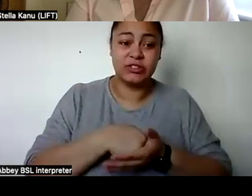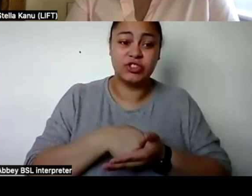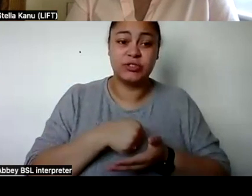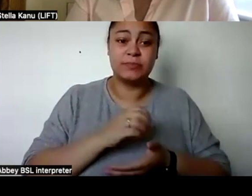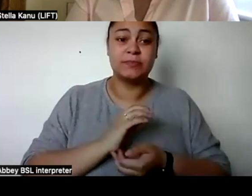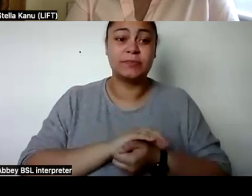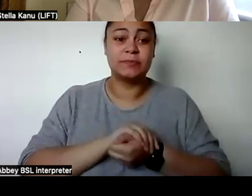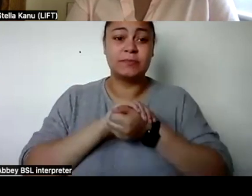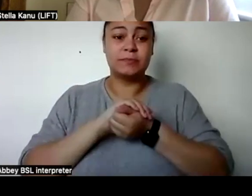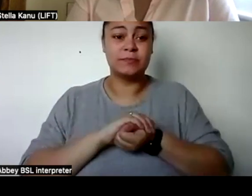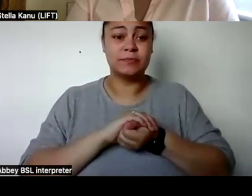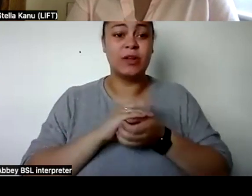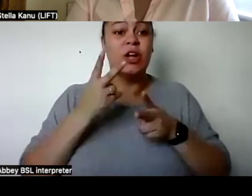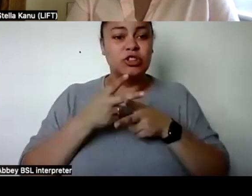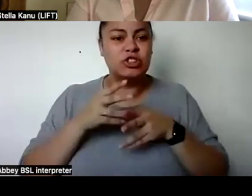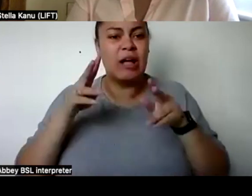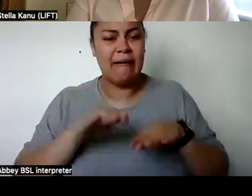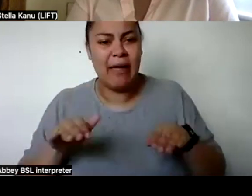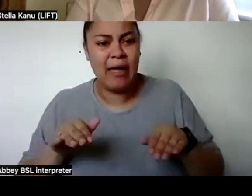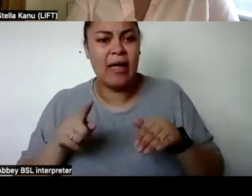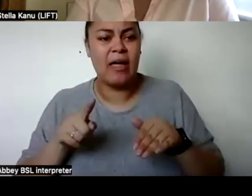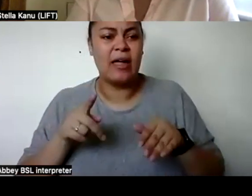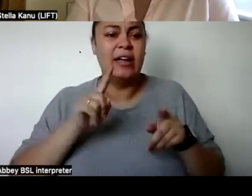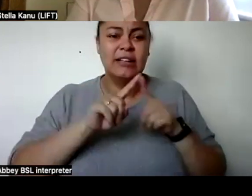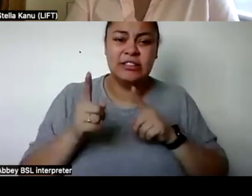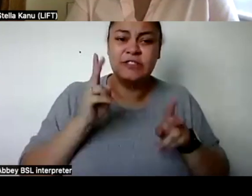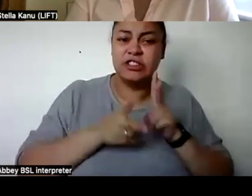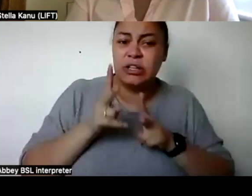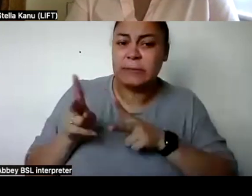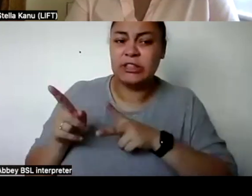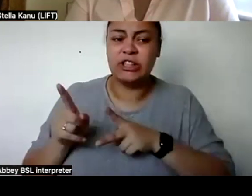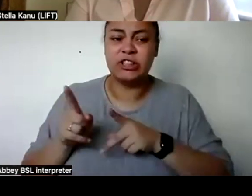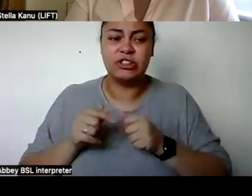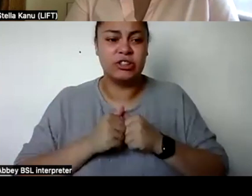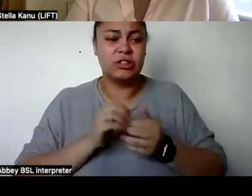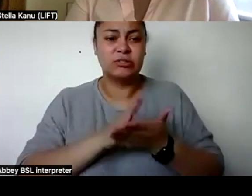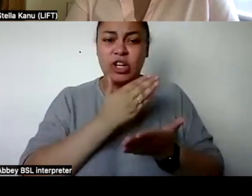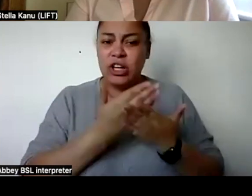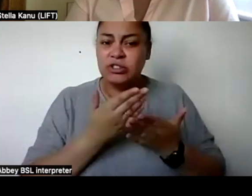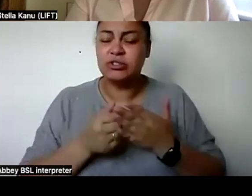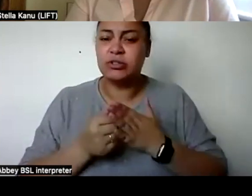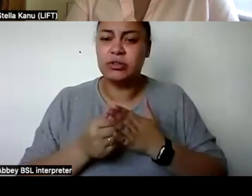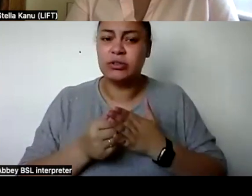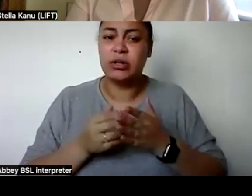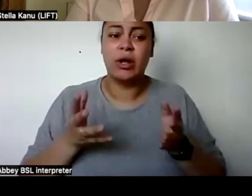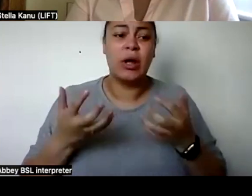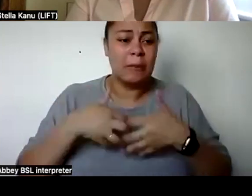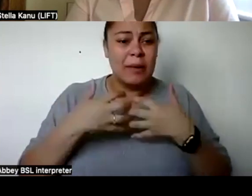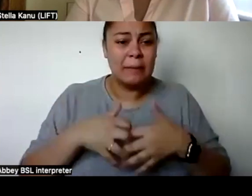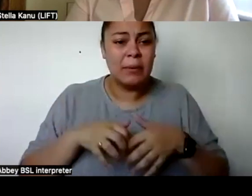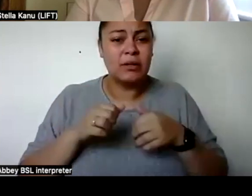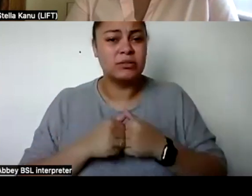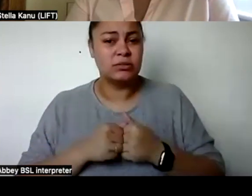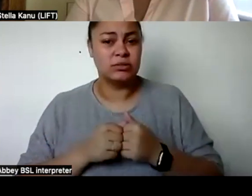kinds of costs, from childcare to different kinds of interpretation, from equipment to a support worker.